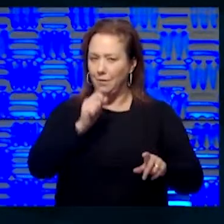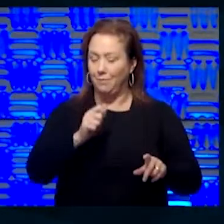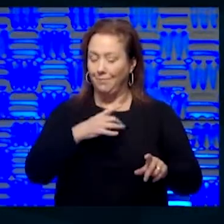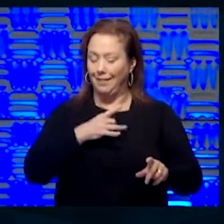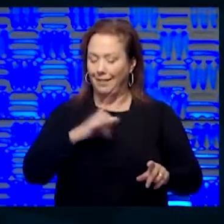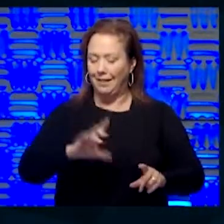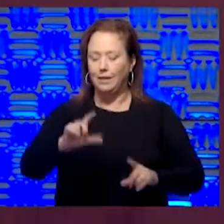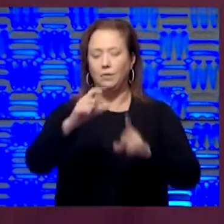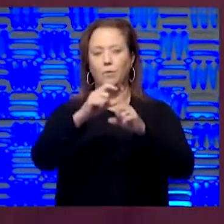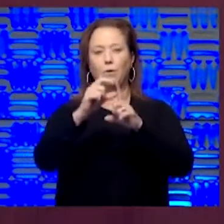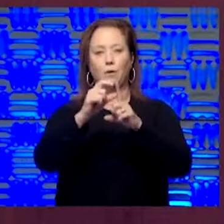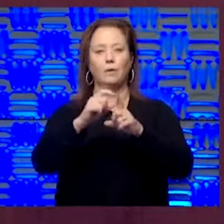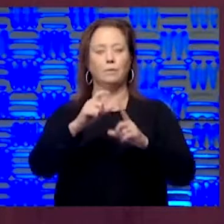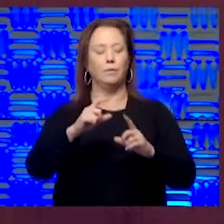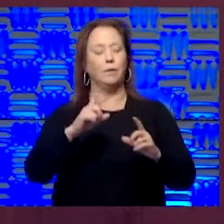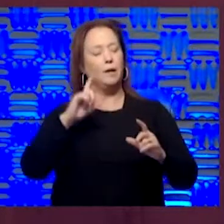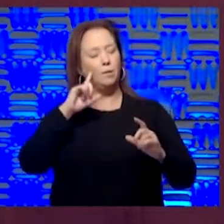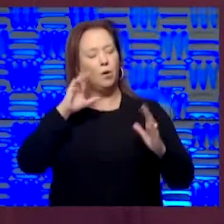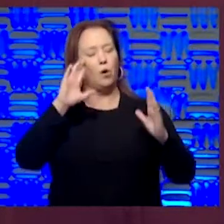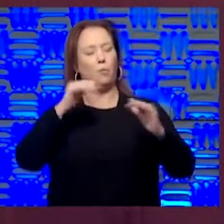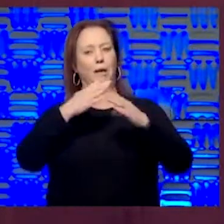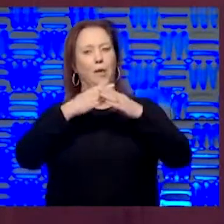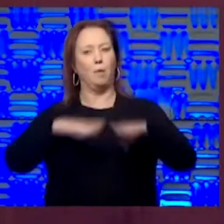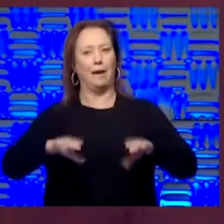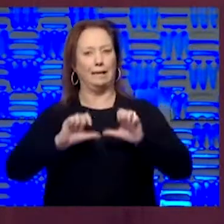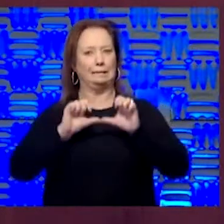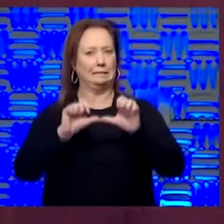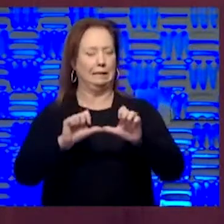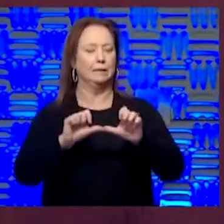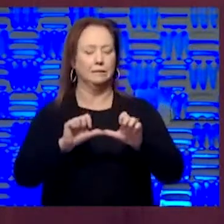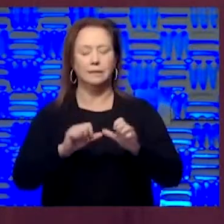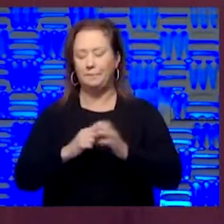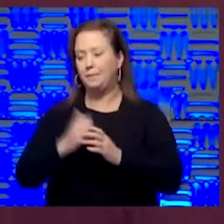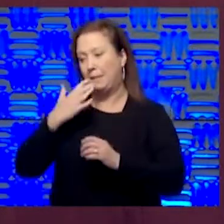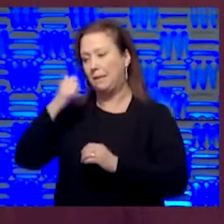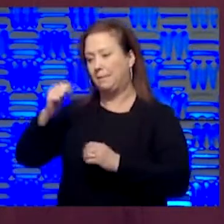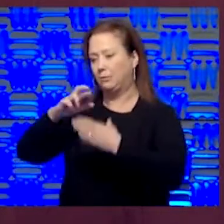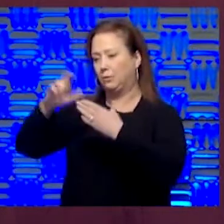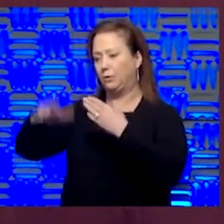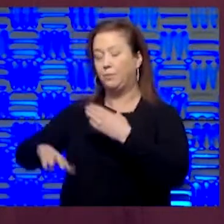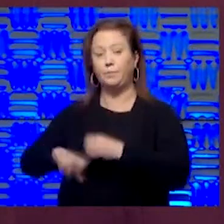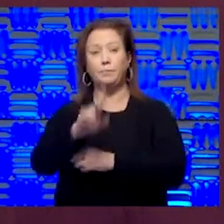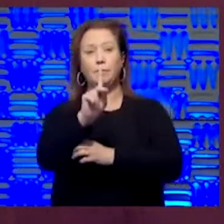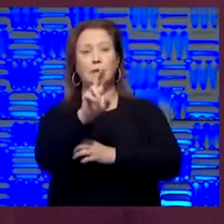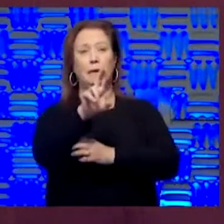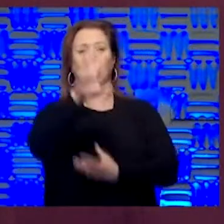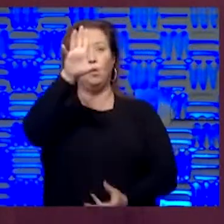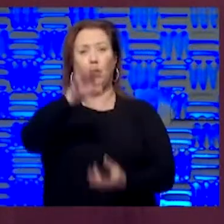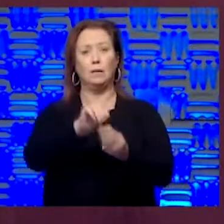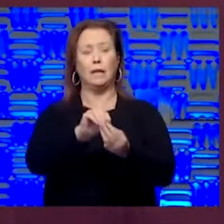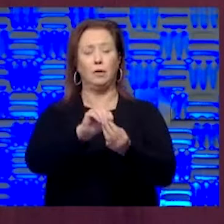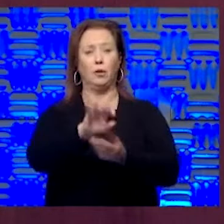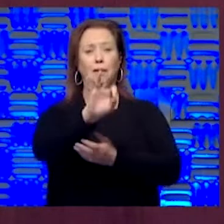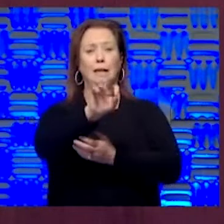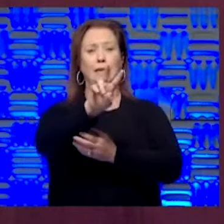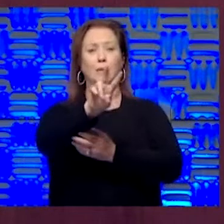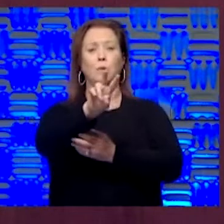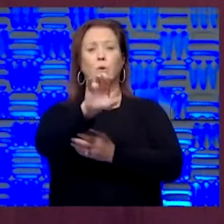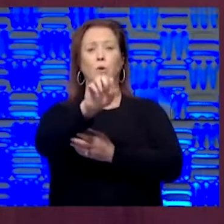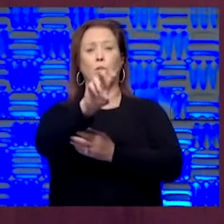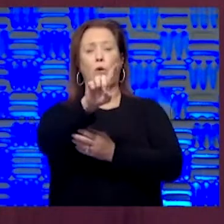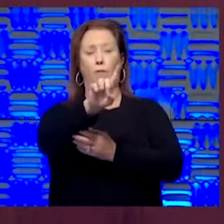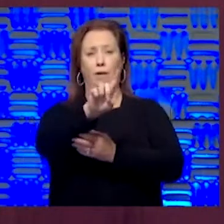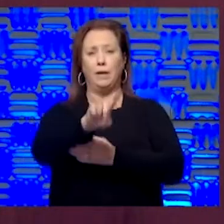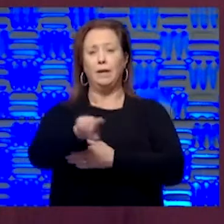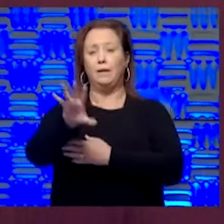way. Yeah, you know what? Wouldn't that be the best outcome? So at KU, we've had 92 different COVID patients,